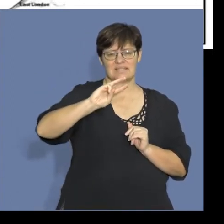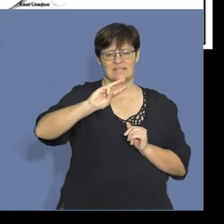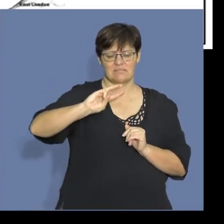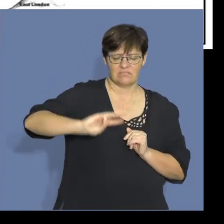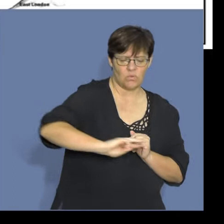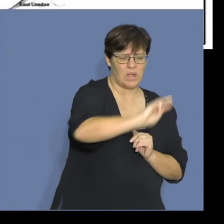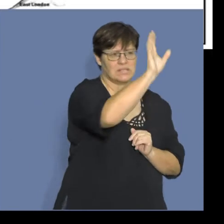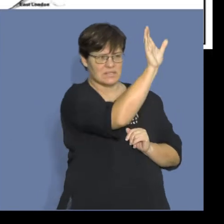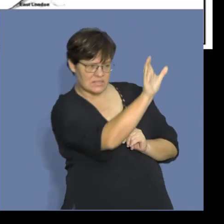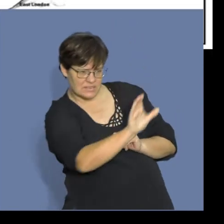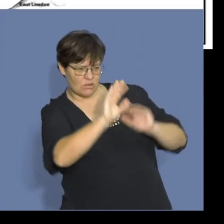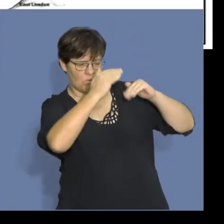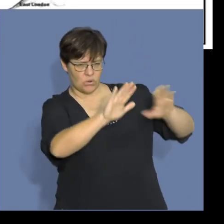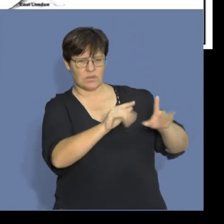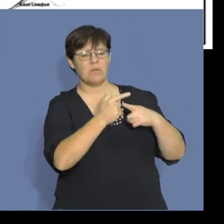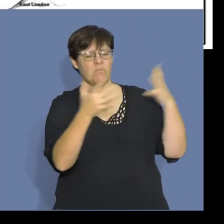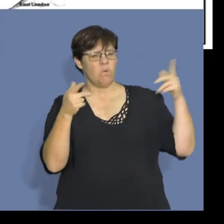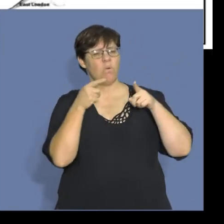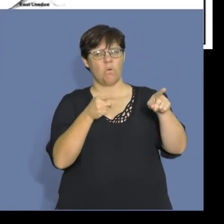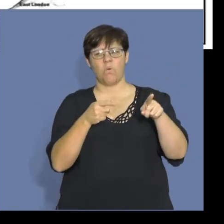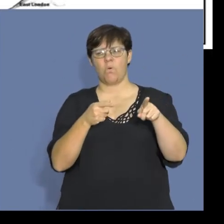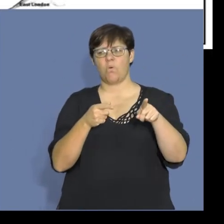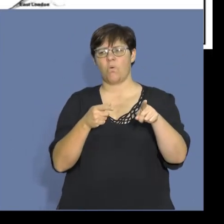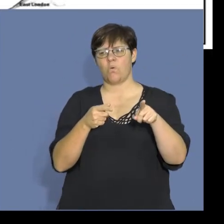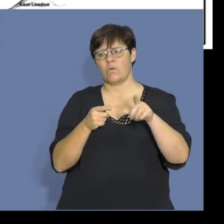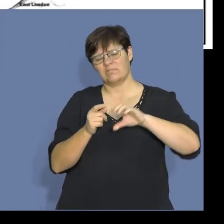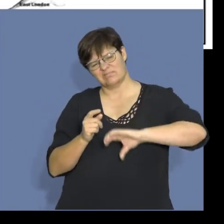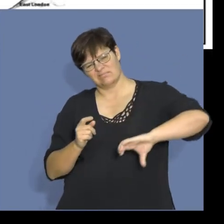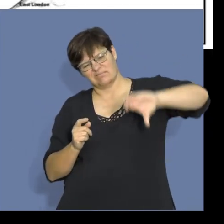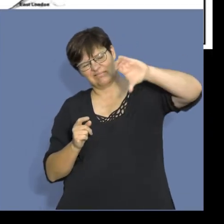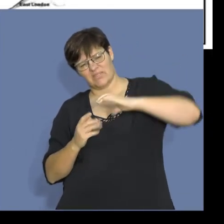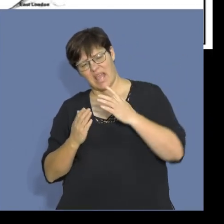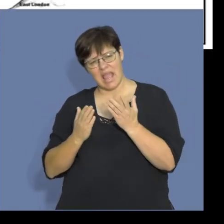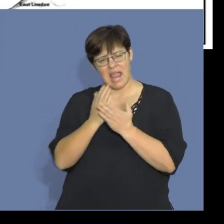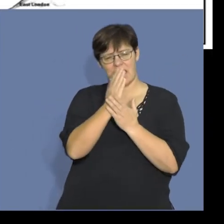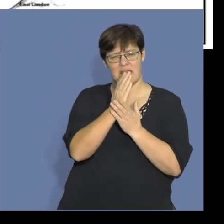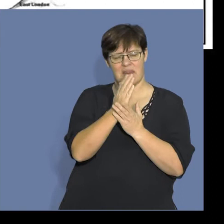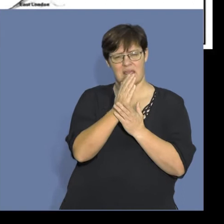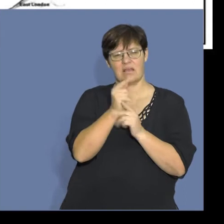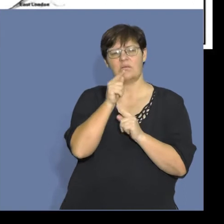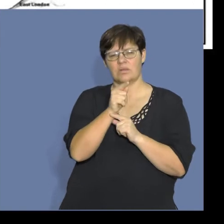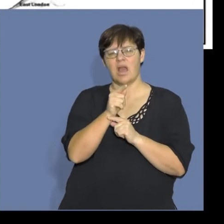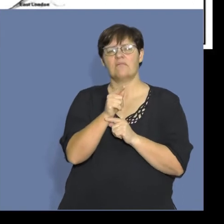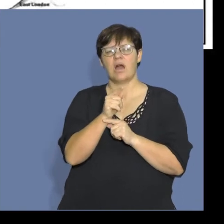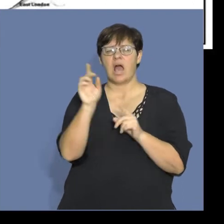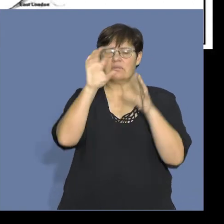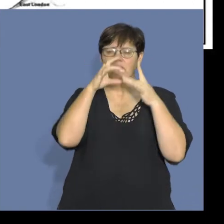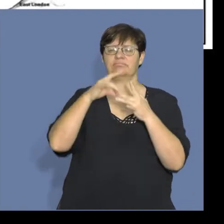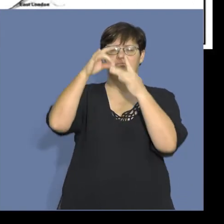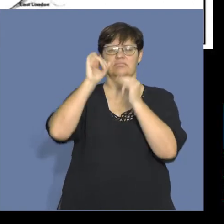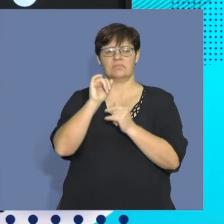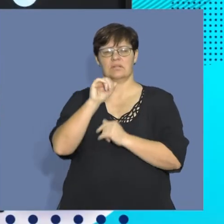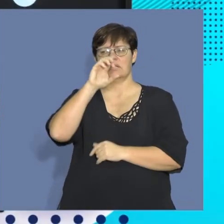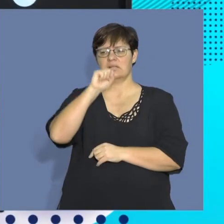it's prevalent along most of the western towards the interior of that, and it has these unique plants